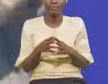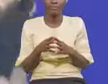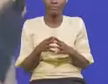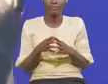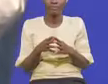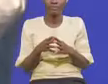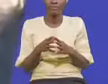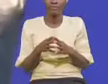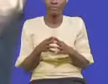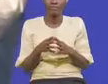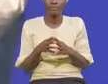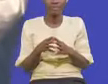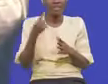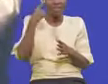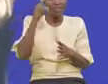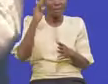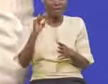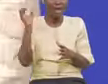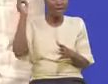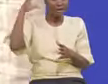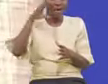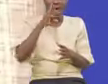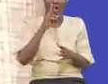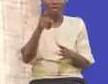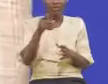jipo benu wode. Omo wane nama o.